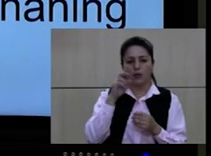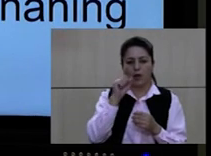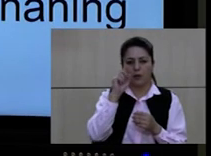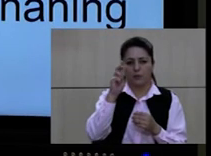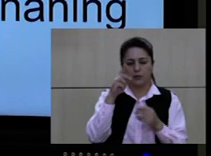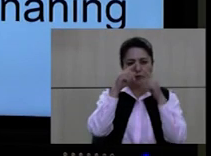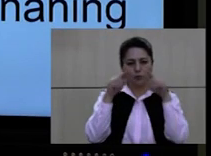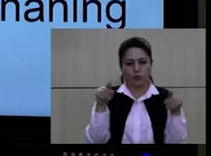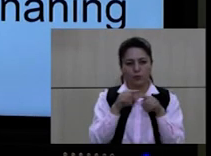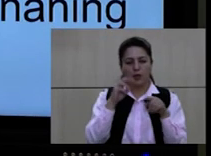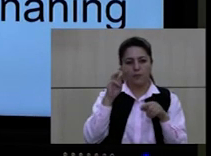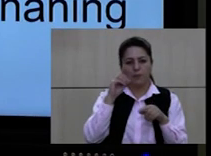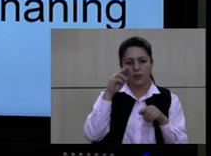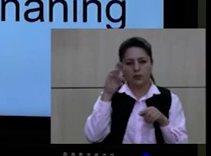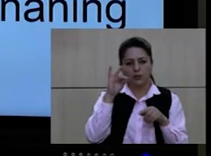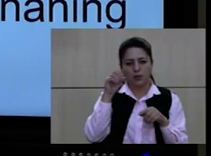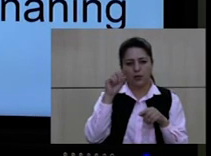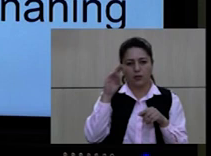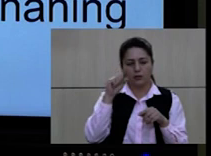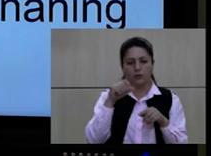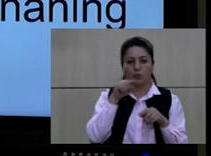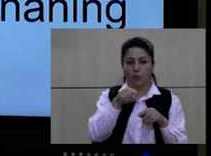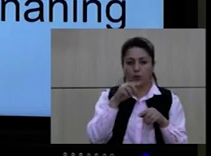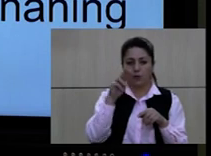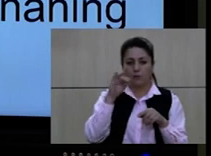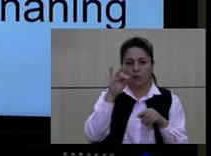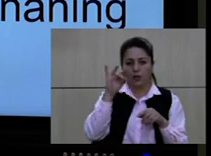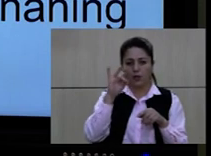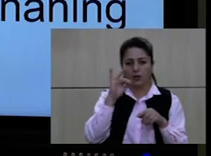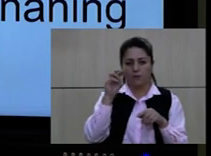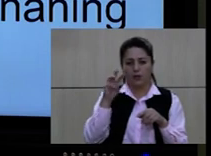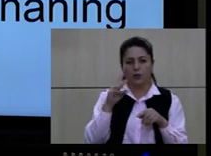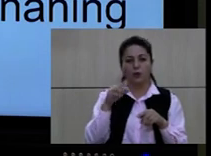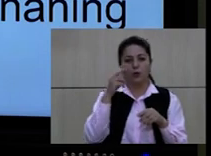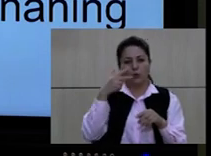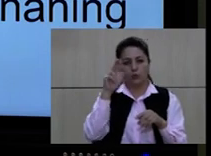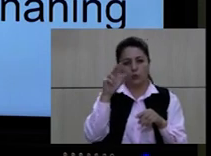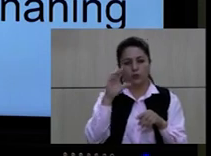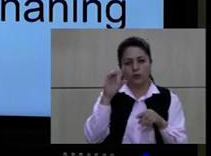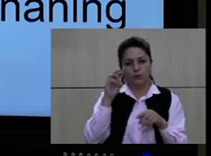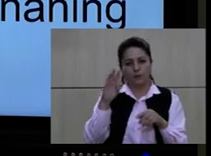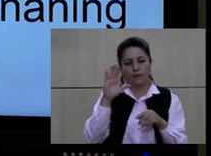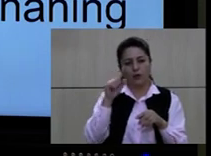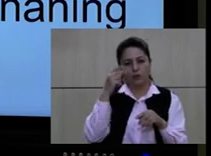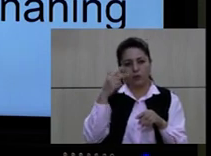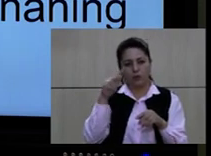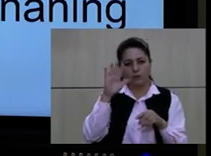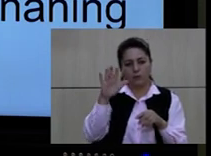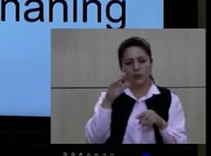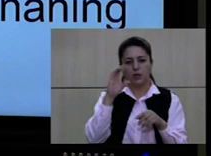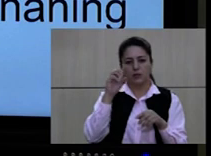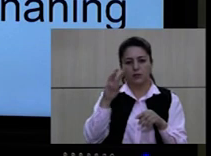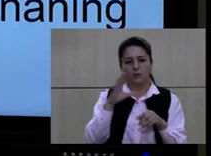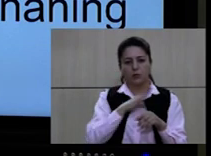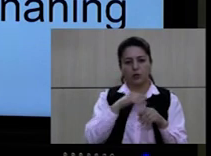uchburchakning medianasi uni perimetri 33 sm va 35 sm bo'lgan